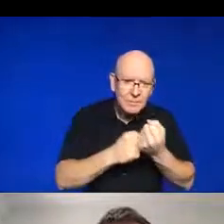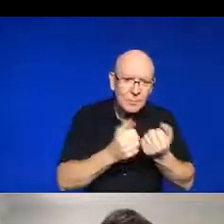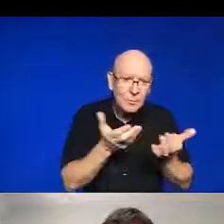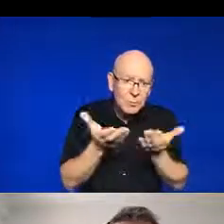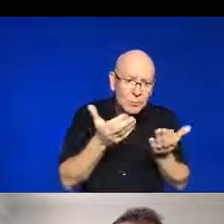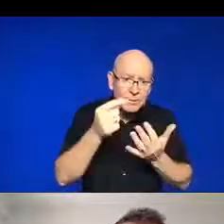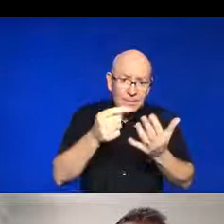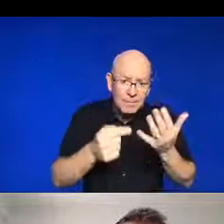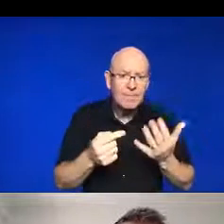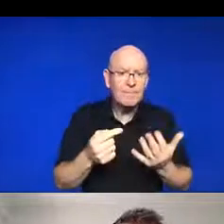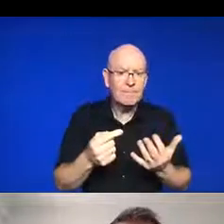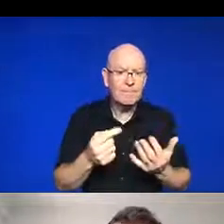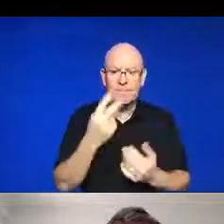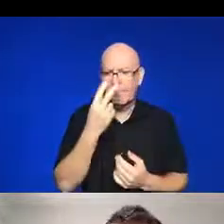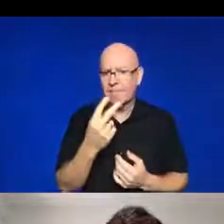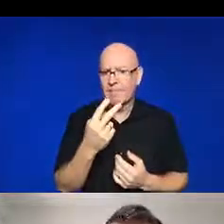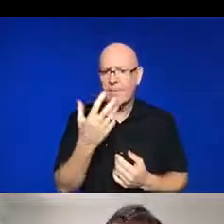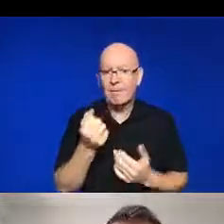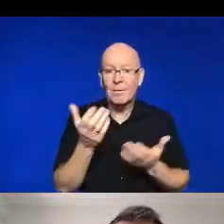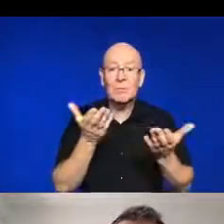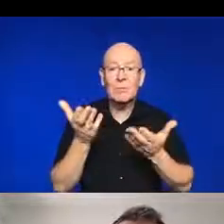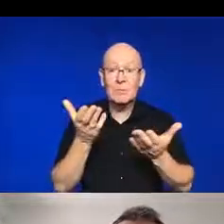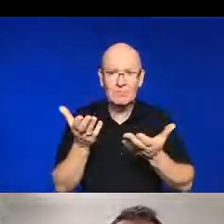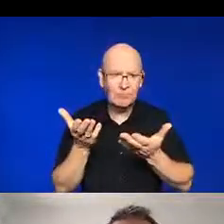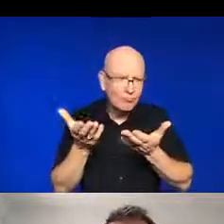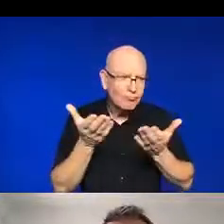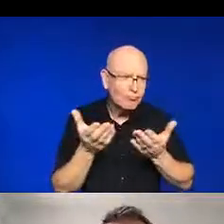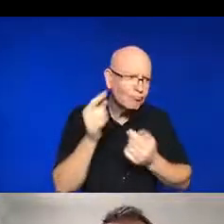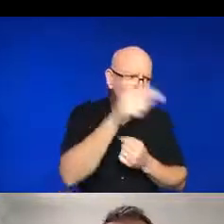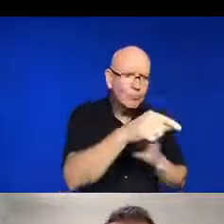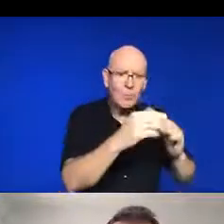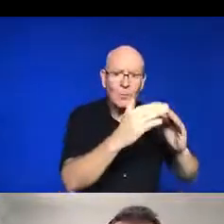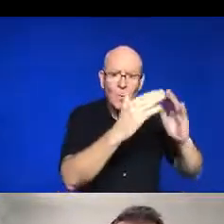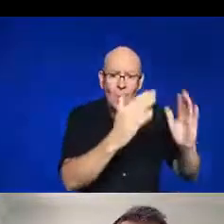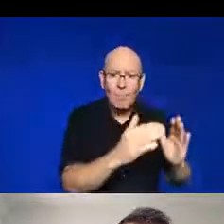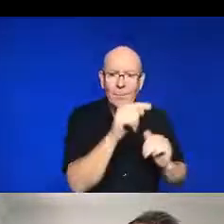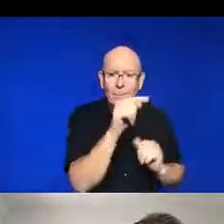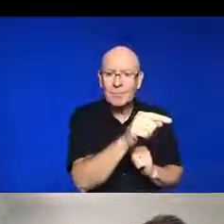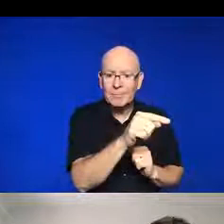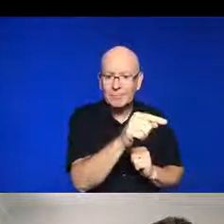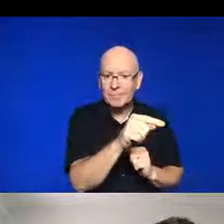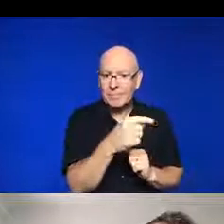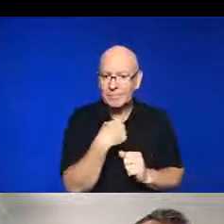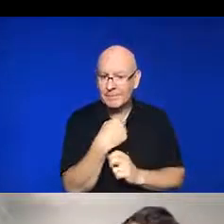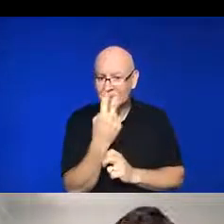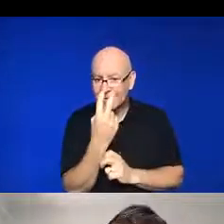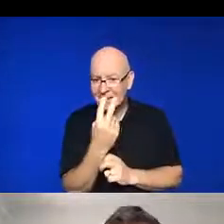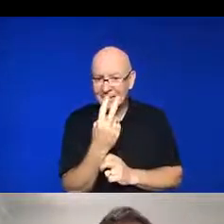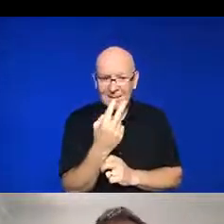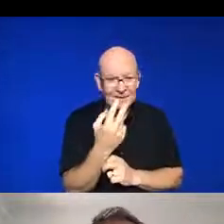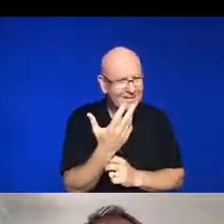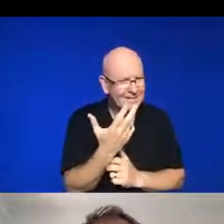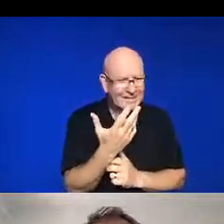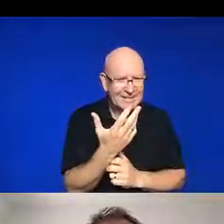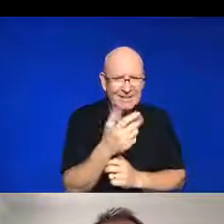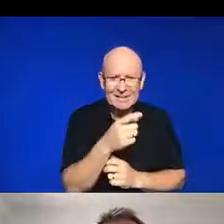see again that there is, it was difficult in high income countries. There has been significant disruption, and it has been even more difficult